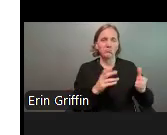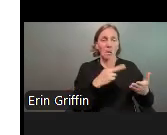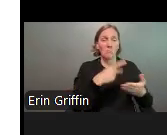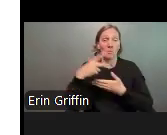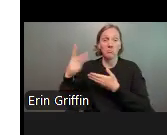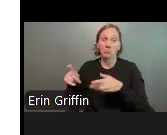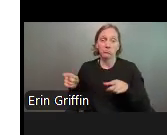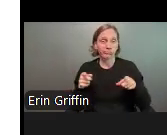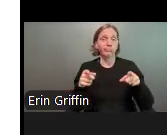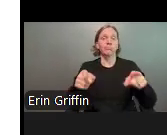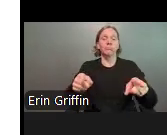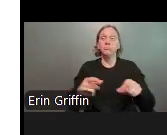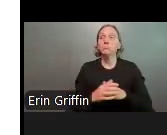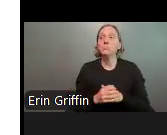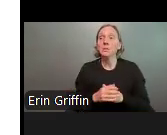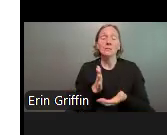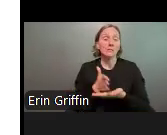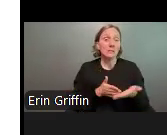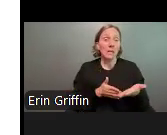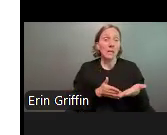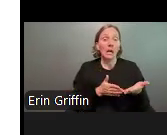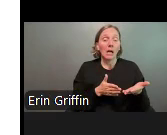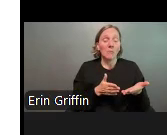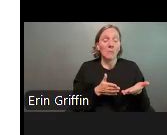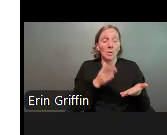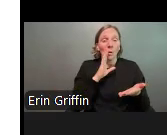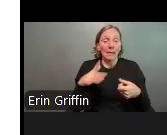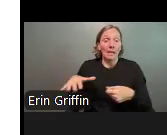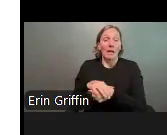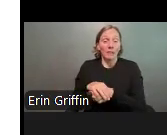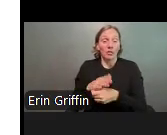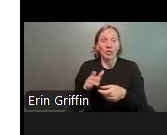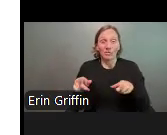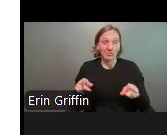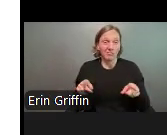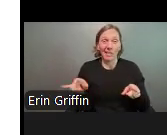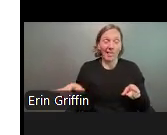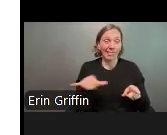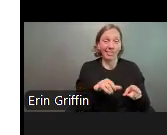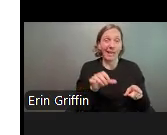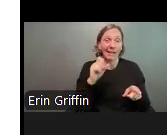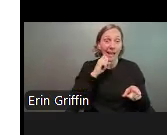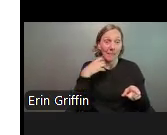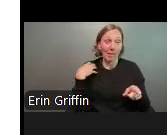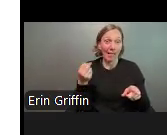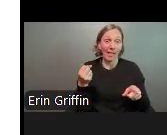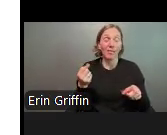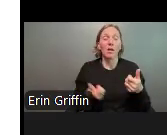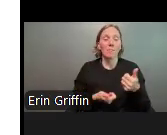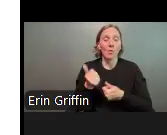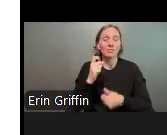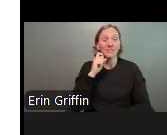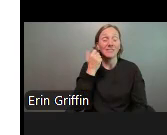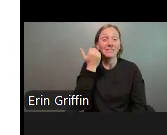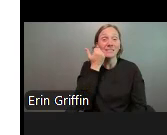certain pieces that are covered by our Apple Health plans, and most of the dental care services